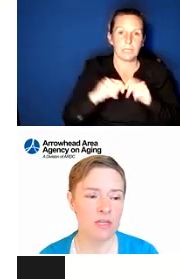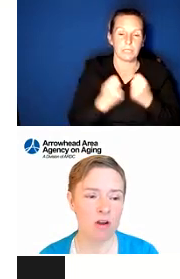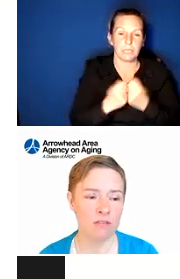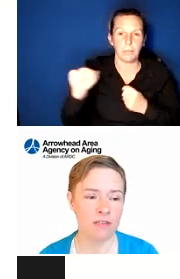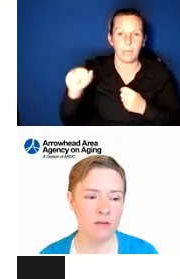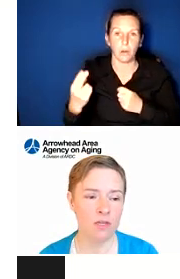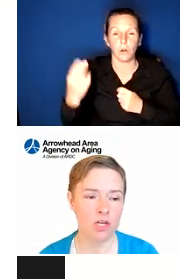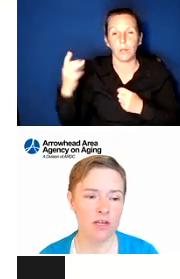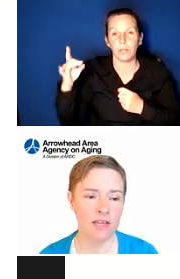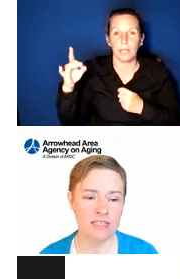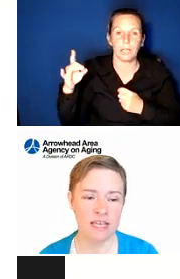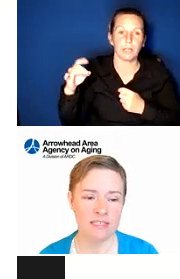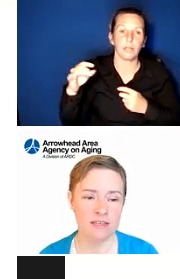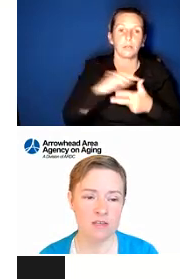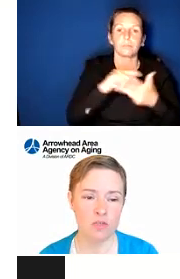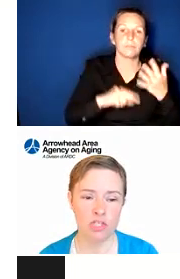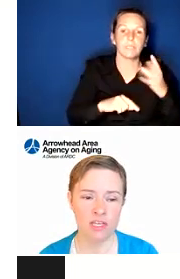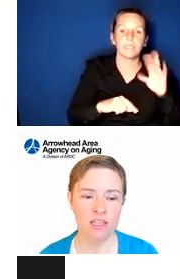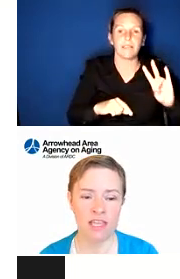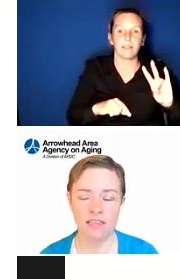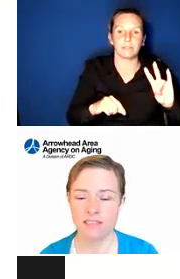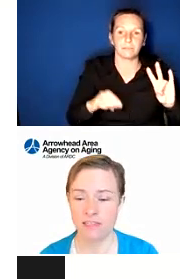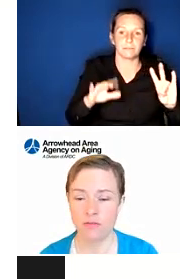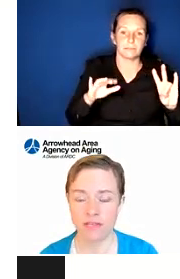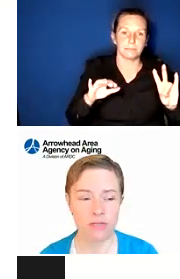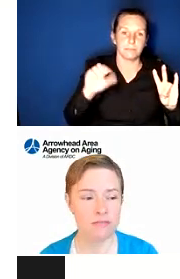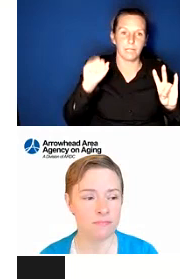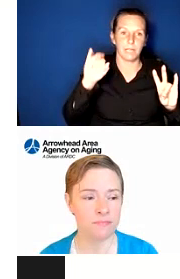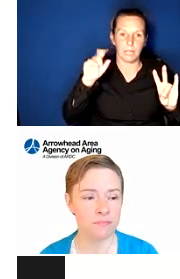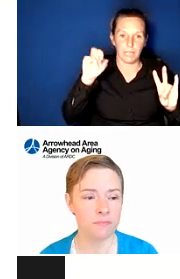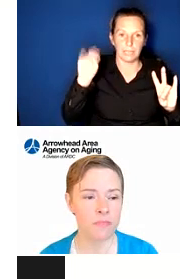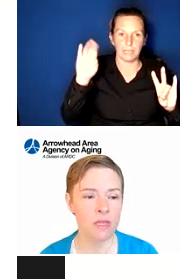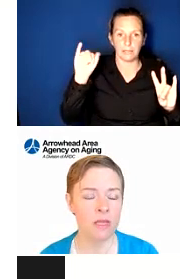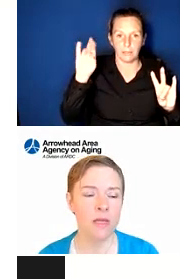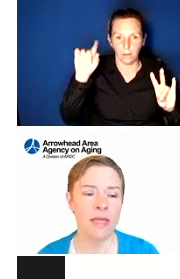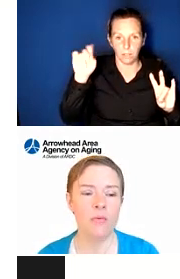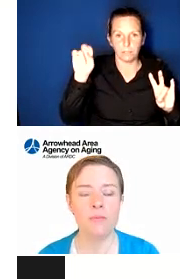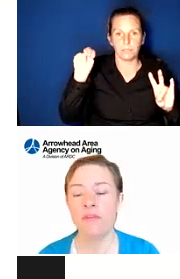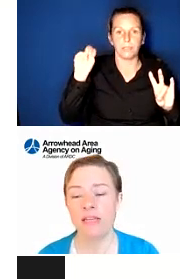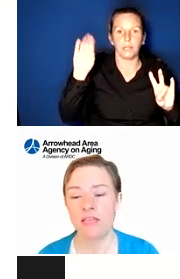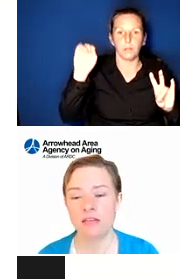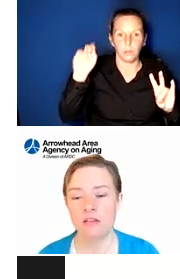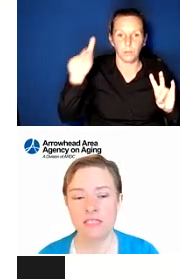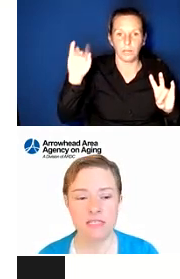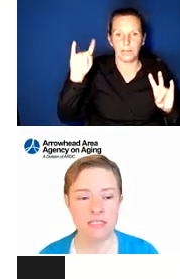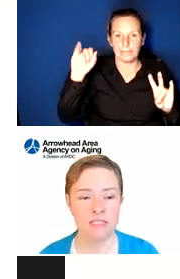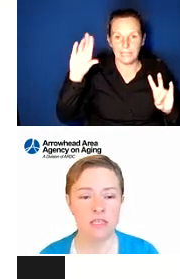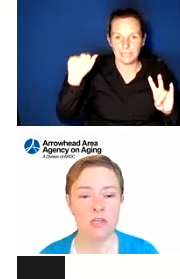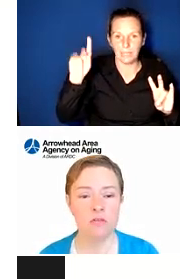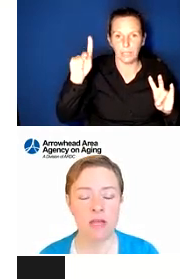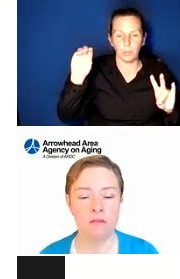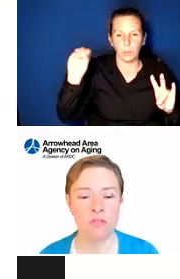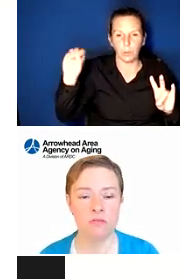Aiken County, Carlton County, Cook, Itasca, Koochiching, Lake, and St. Louis counties. And we provide technical